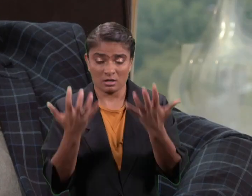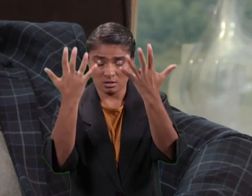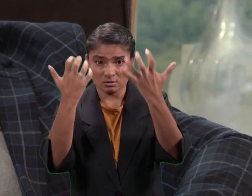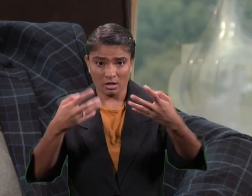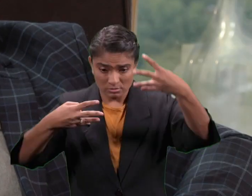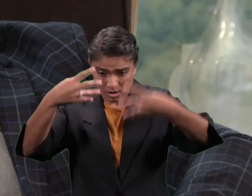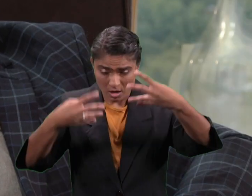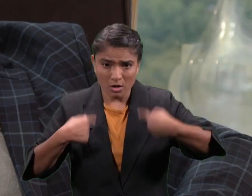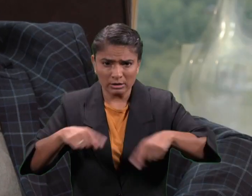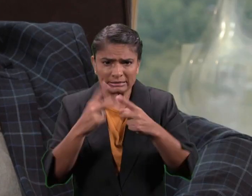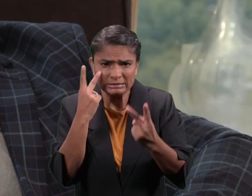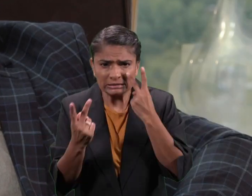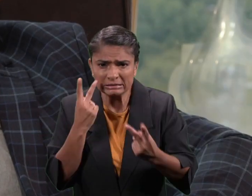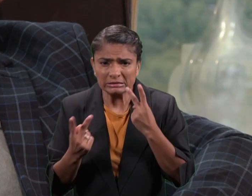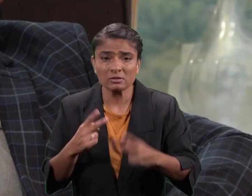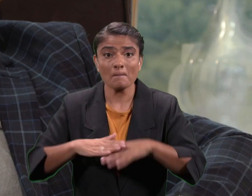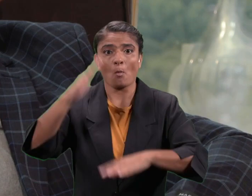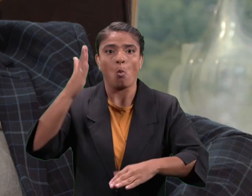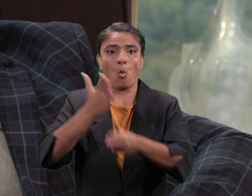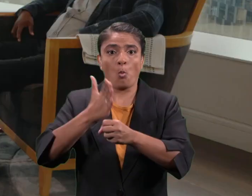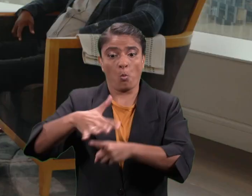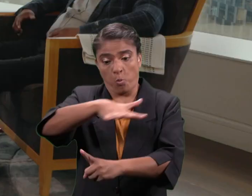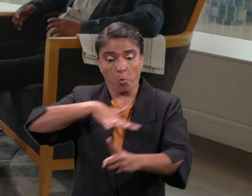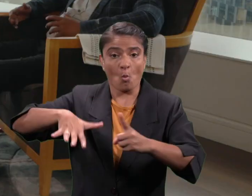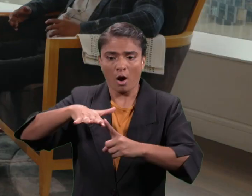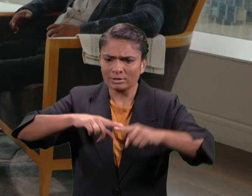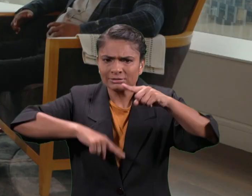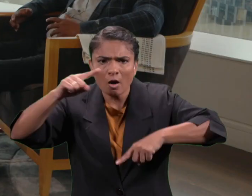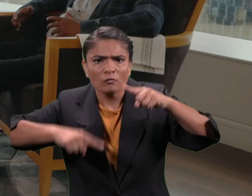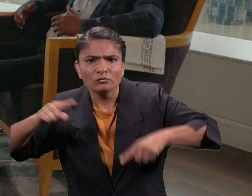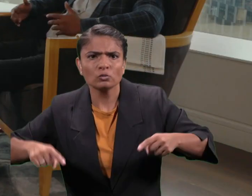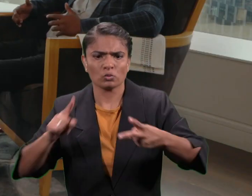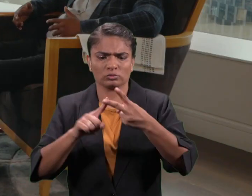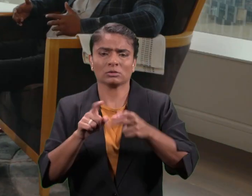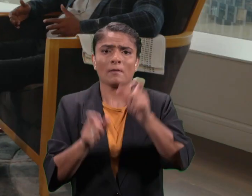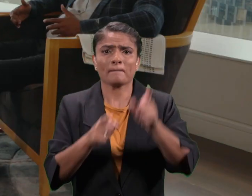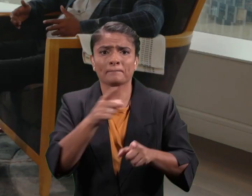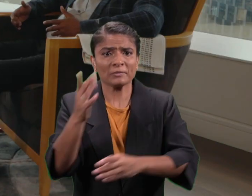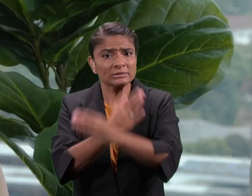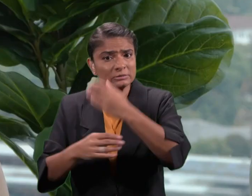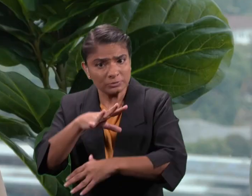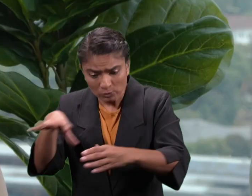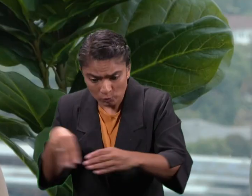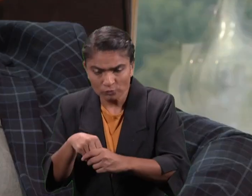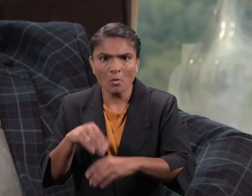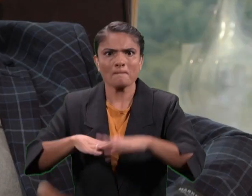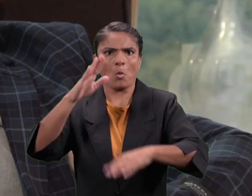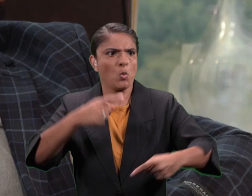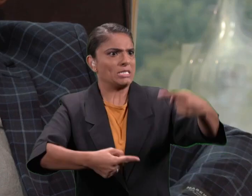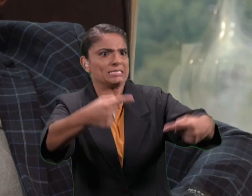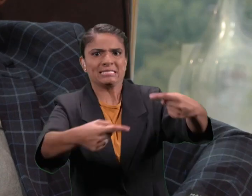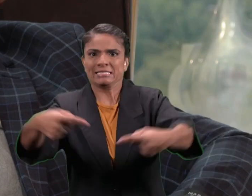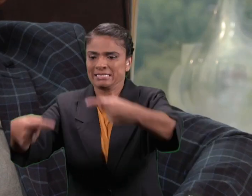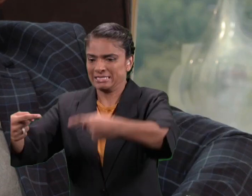proven on data that the more diverse a workplace is, inclusive of persons with disabilities, the